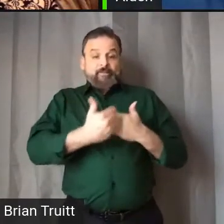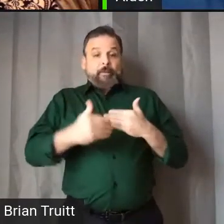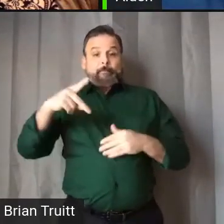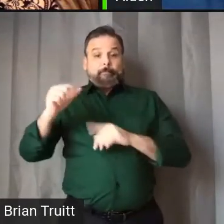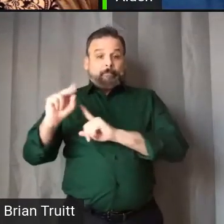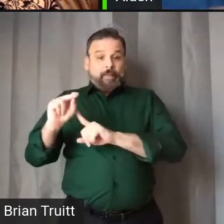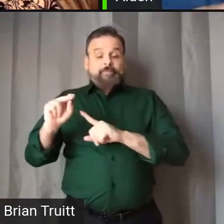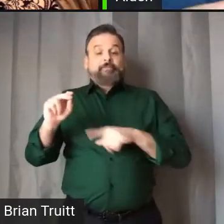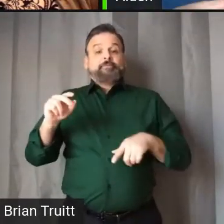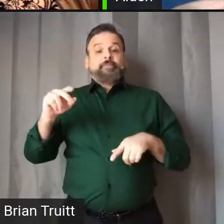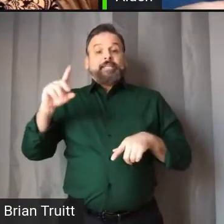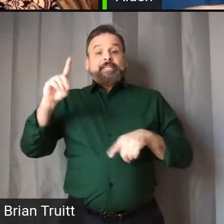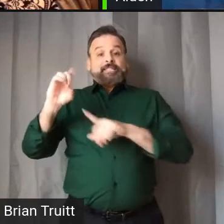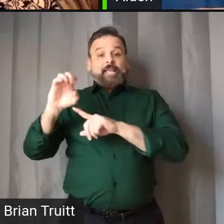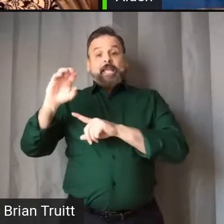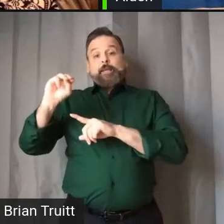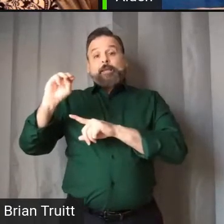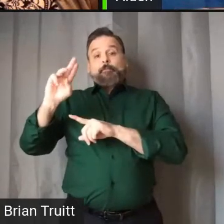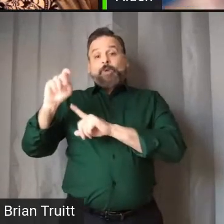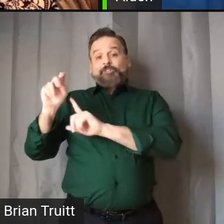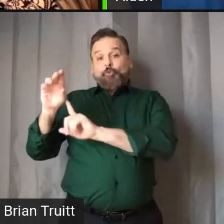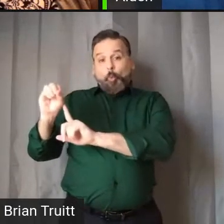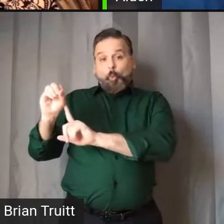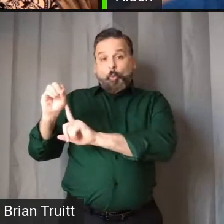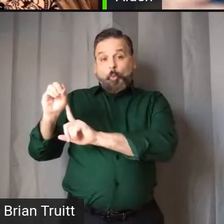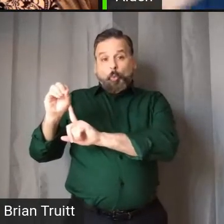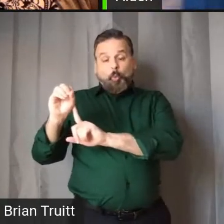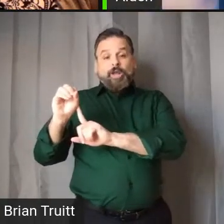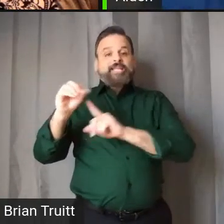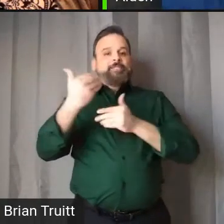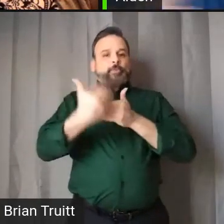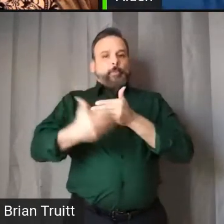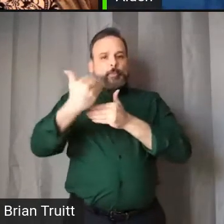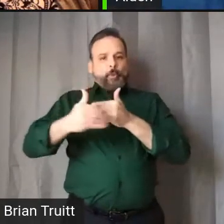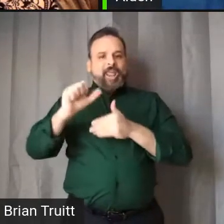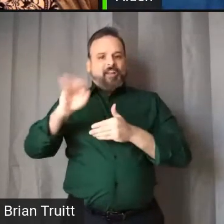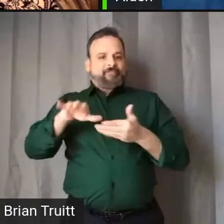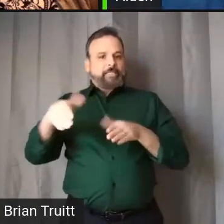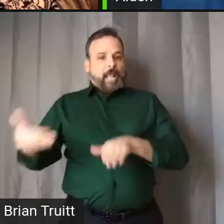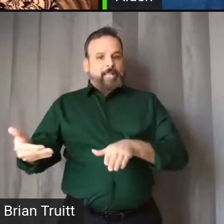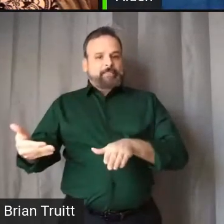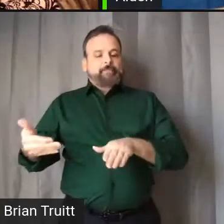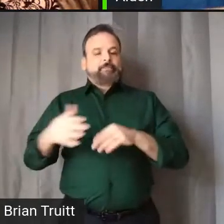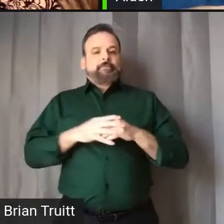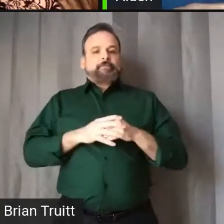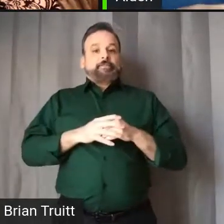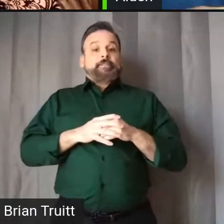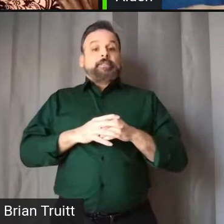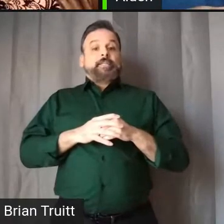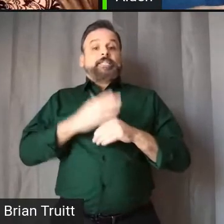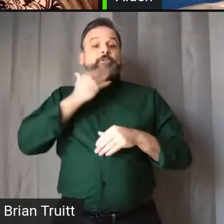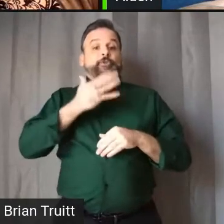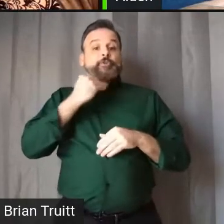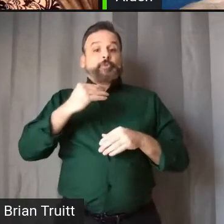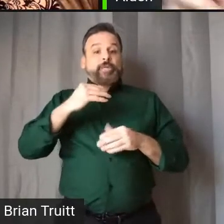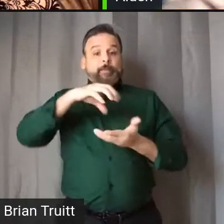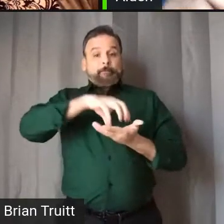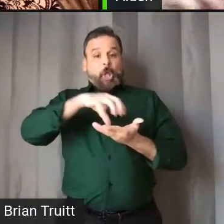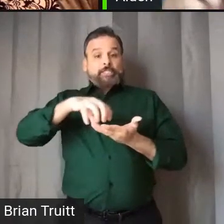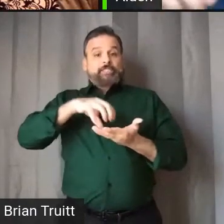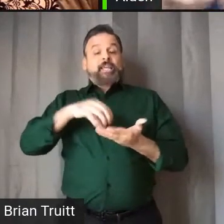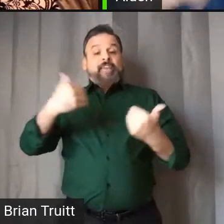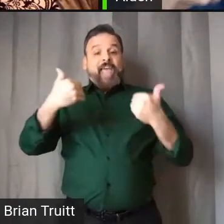called pan de muerto, and it's bread of the dead. And they're these sweet buns